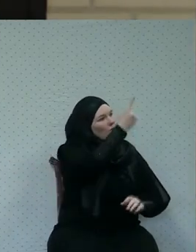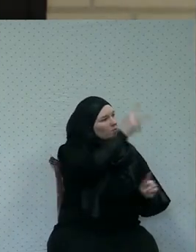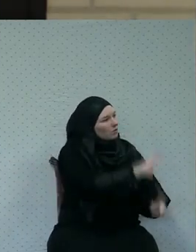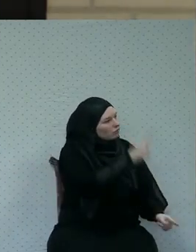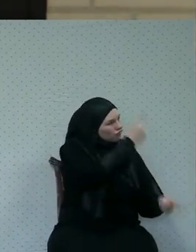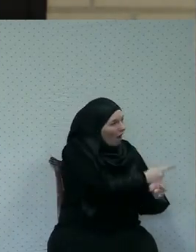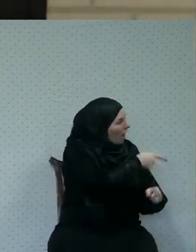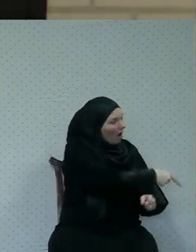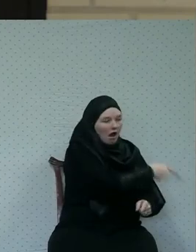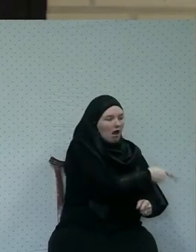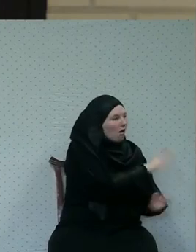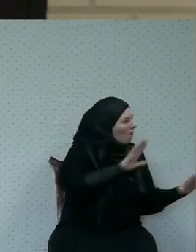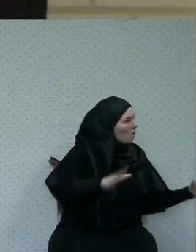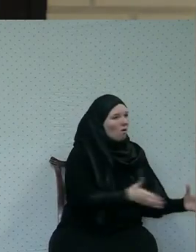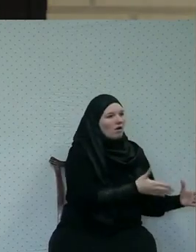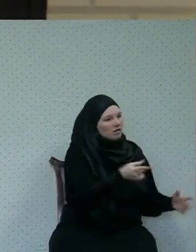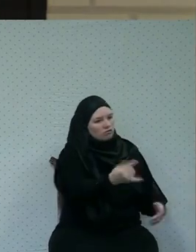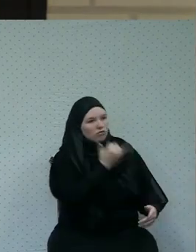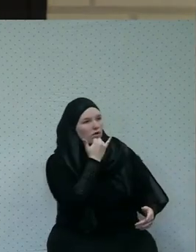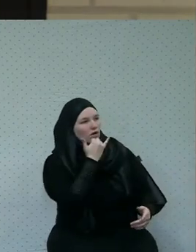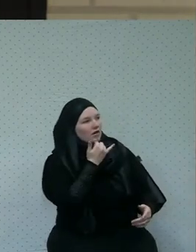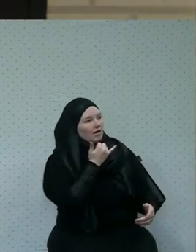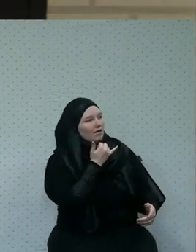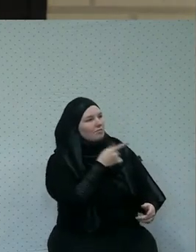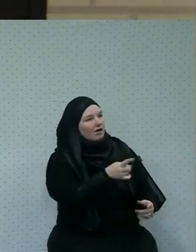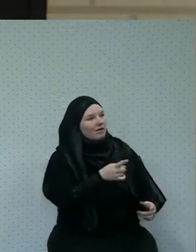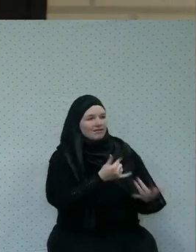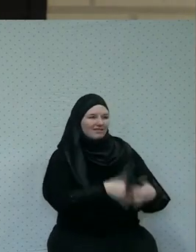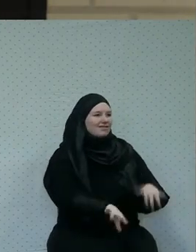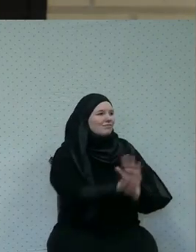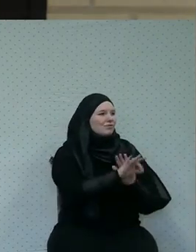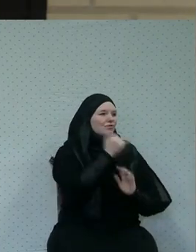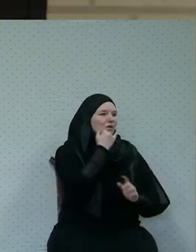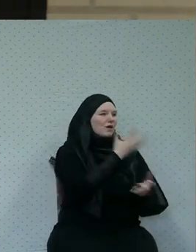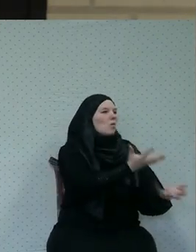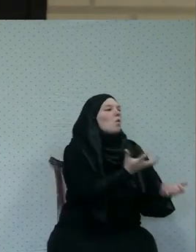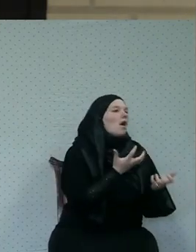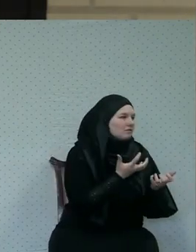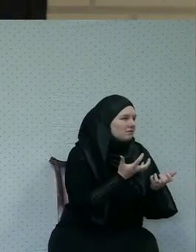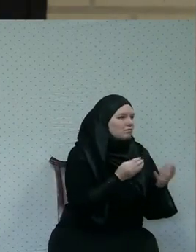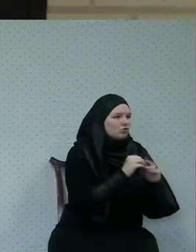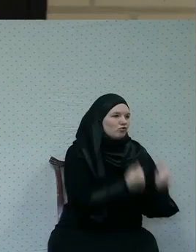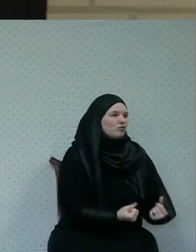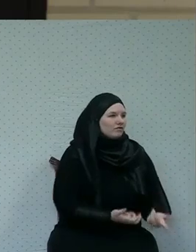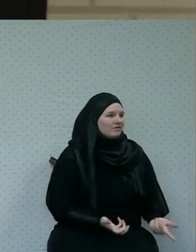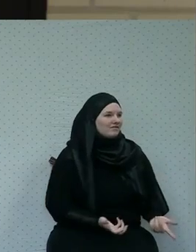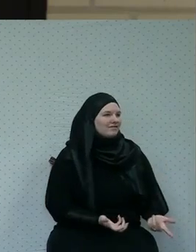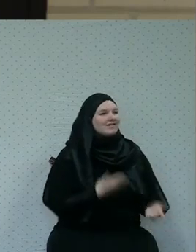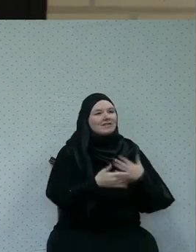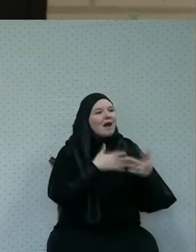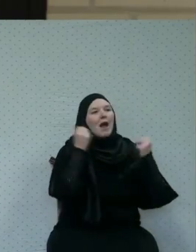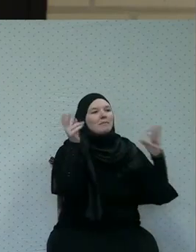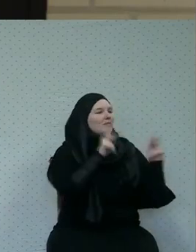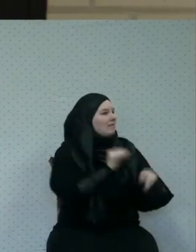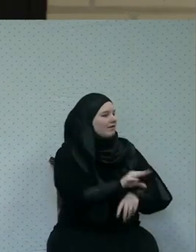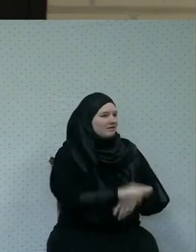wrong, and it wouldn't benefit him. So brothers and sisters, as we could see, if